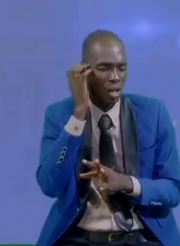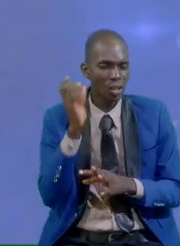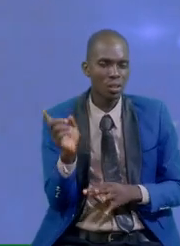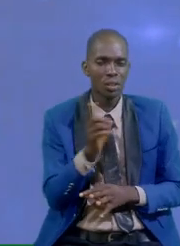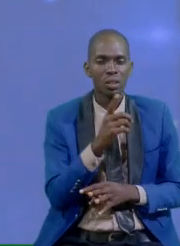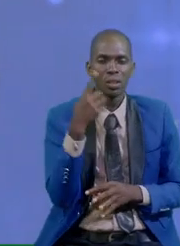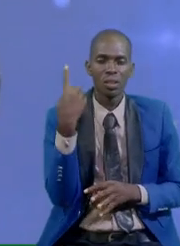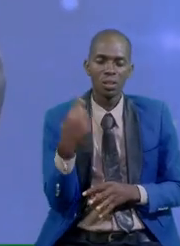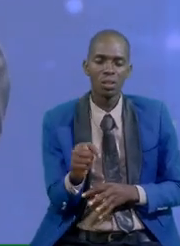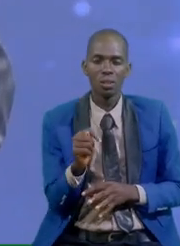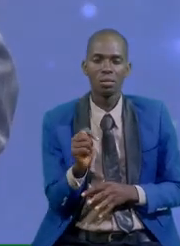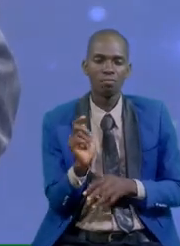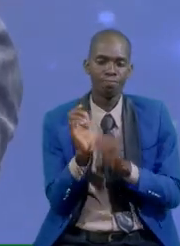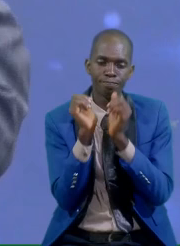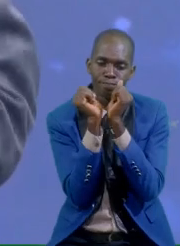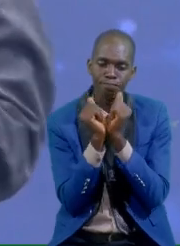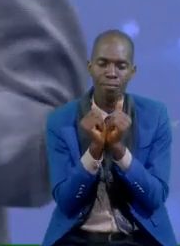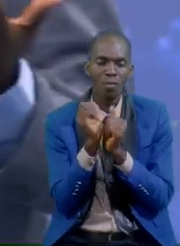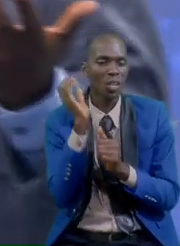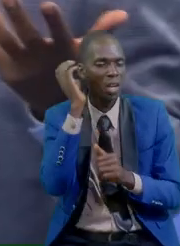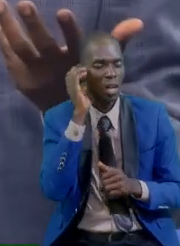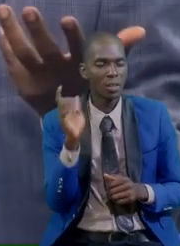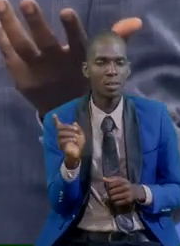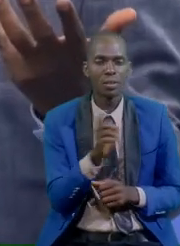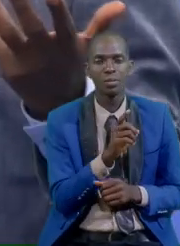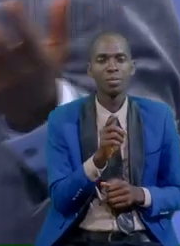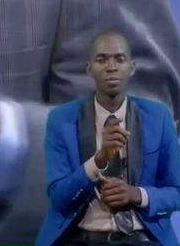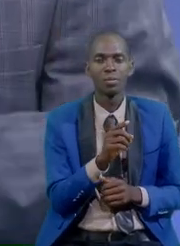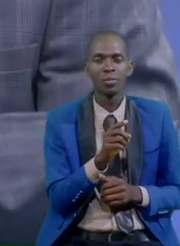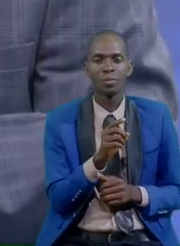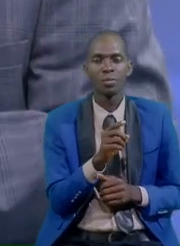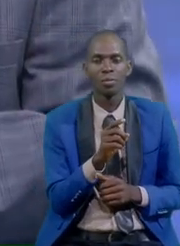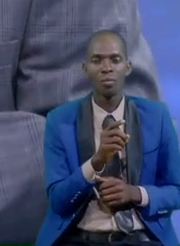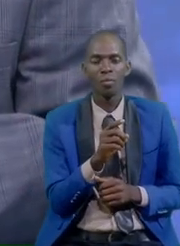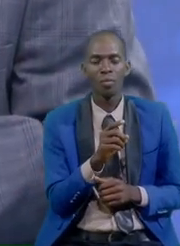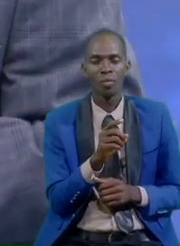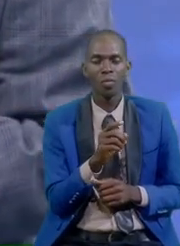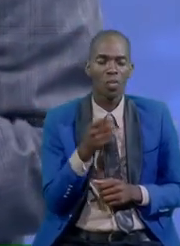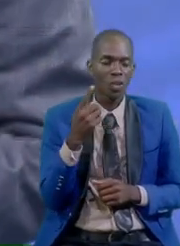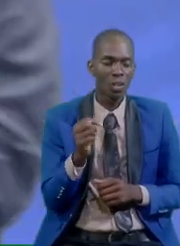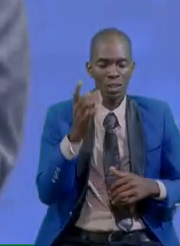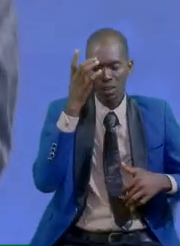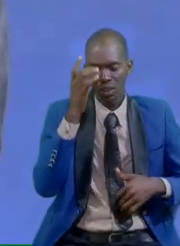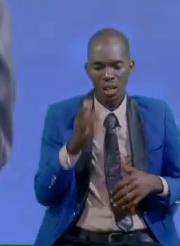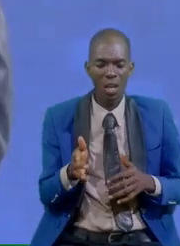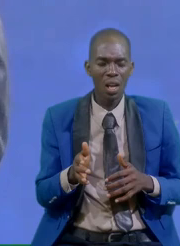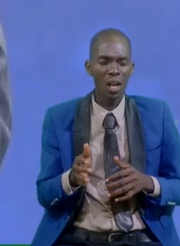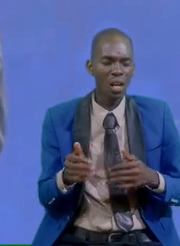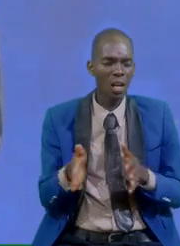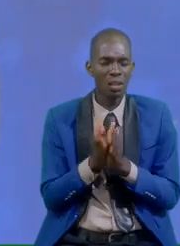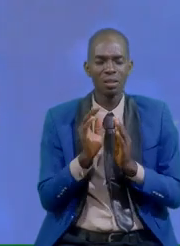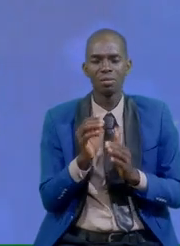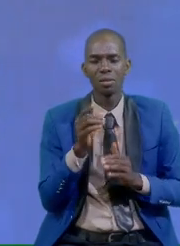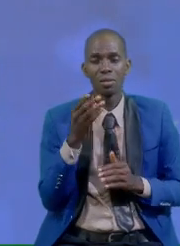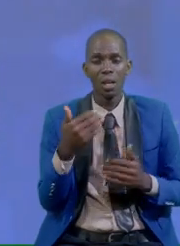captives heard them. The sick heard them. The